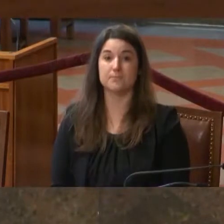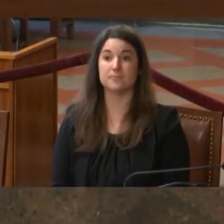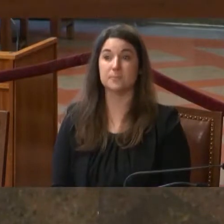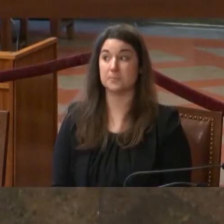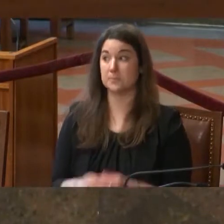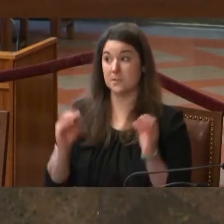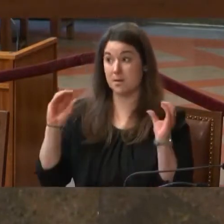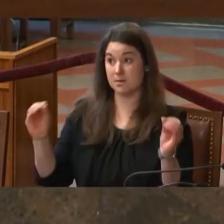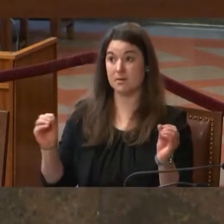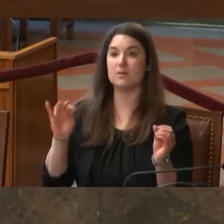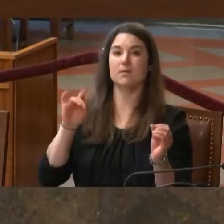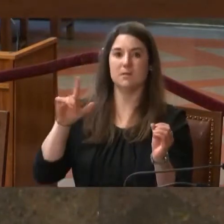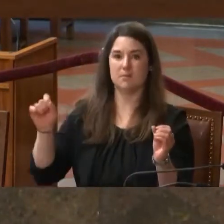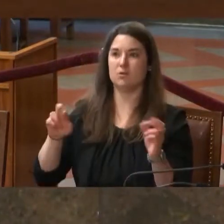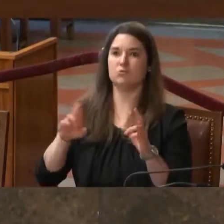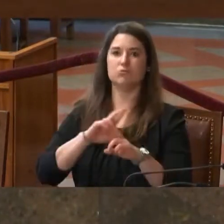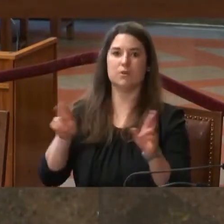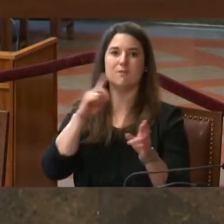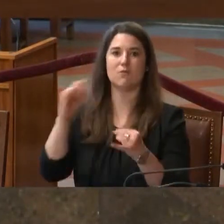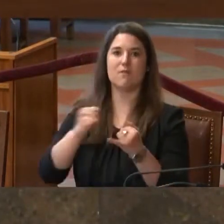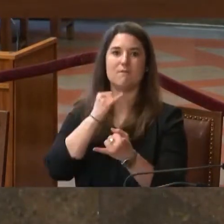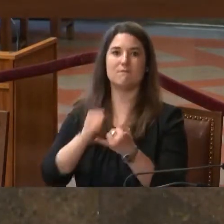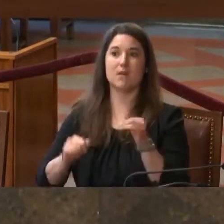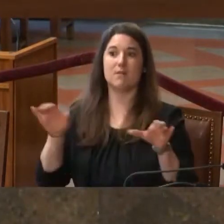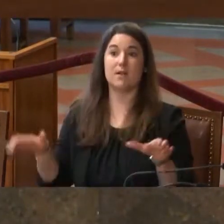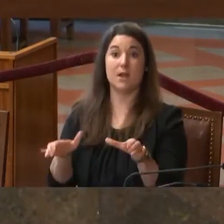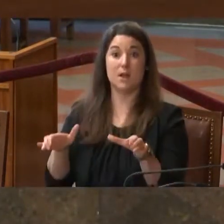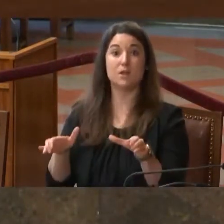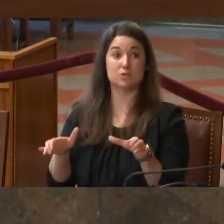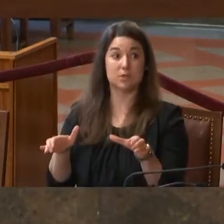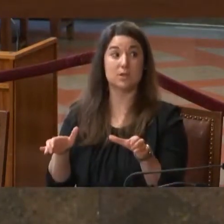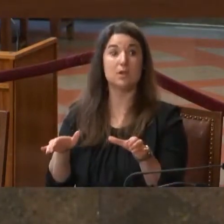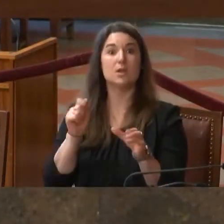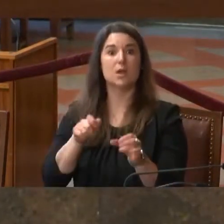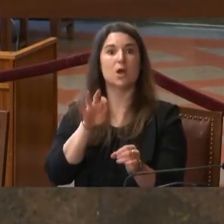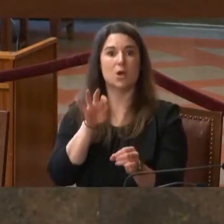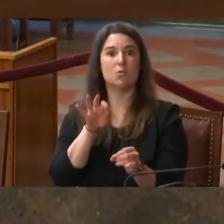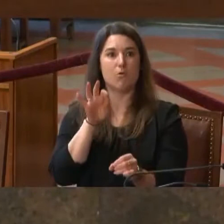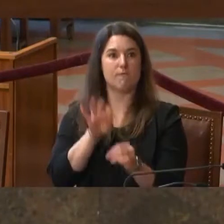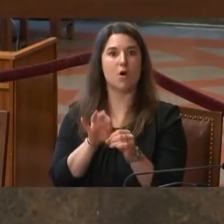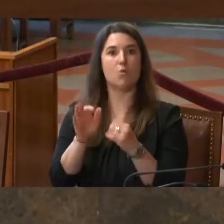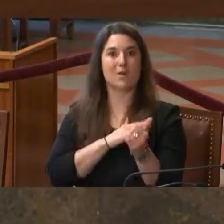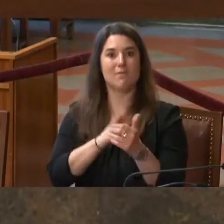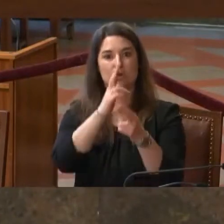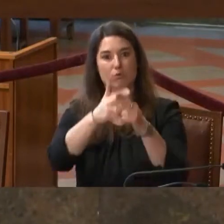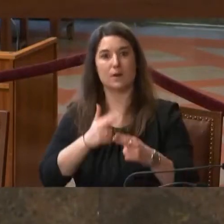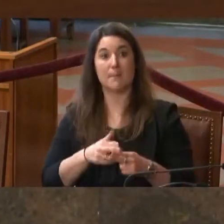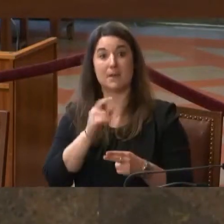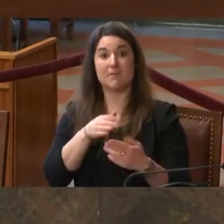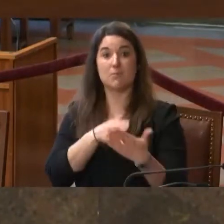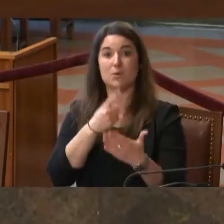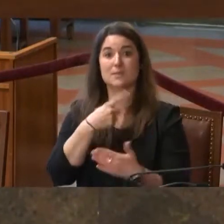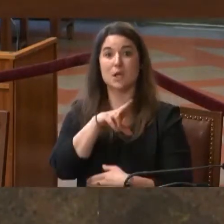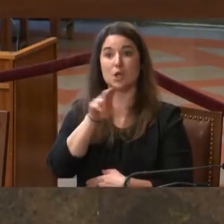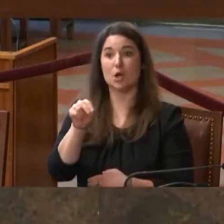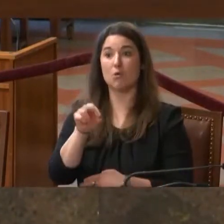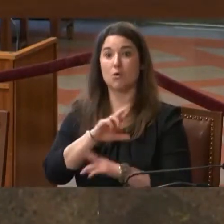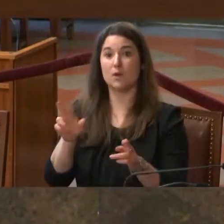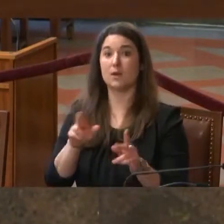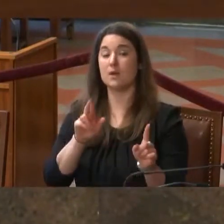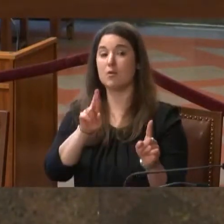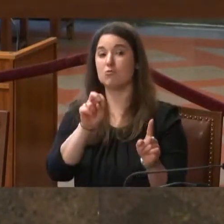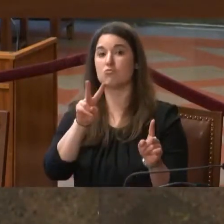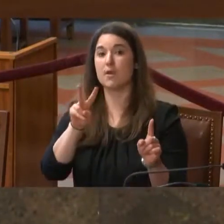Seeing none, the bills are now ready for final action. All in favor of the passage will vote aye when their name is called. Those opposed will vote no. Will the clerk please call the roll?